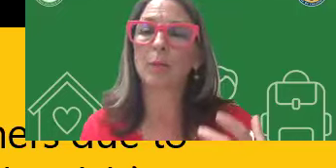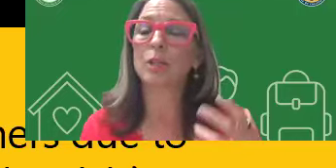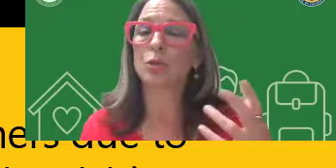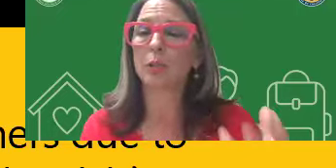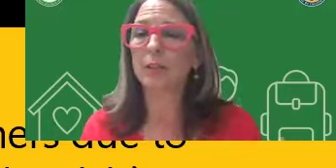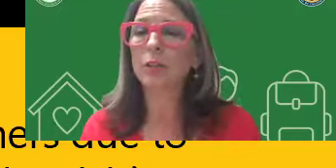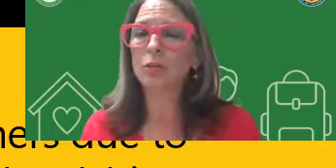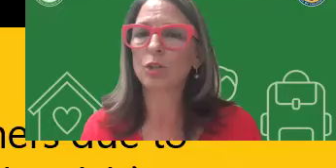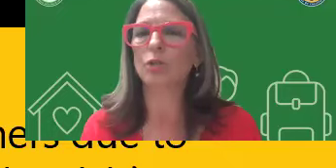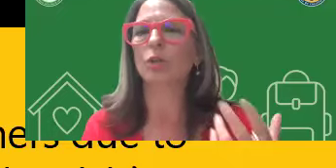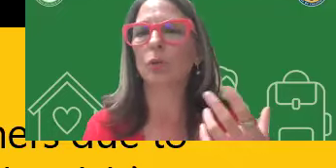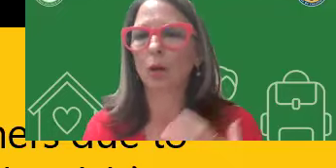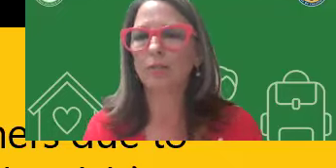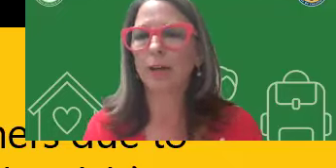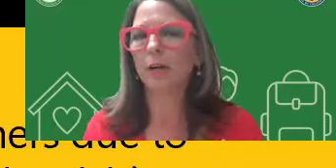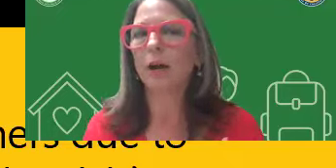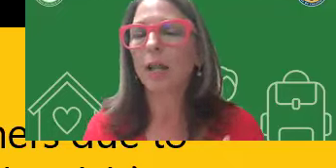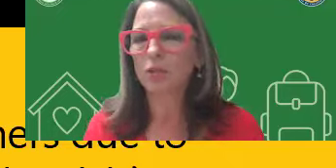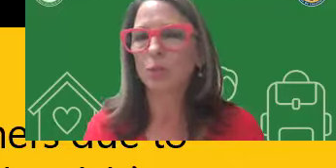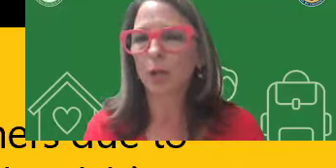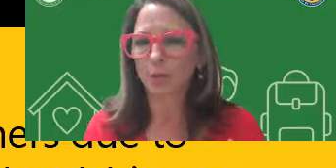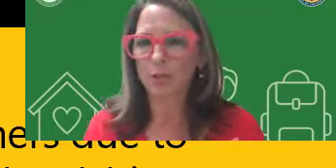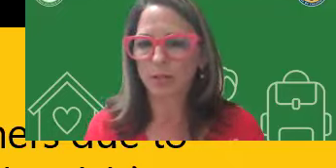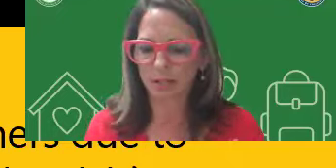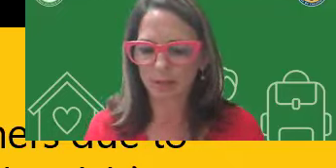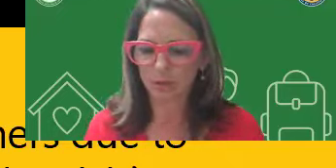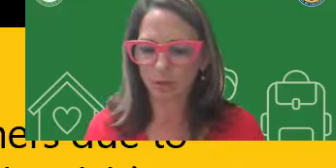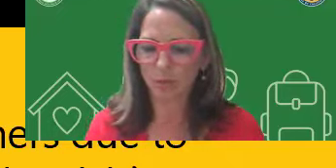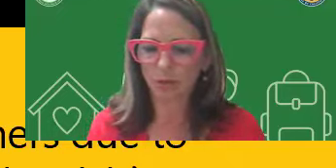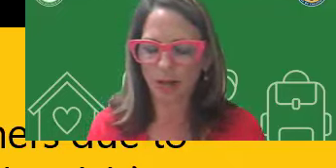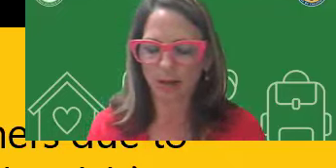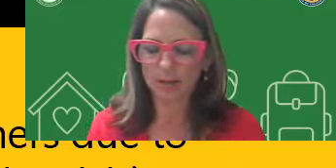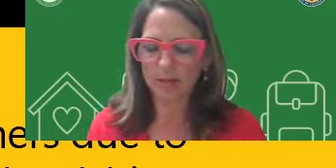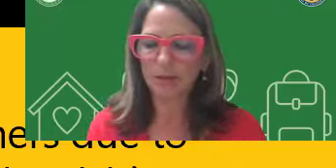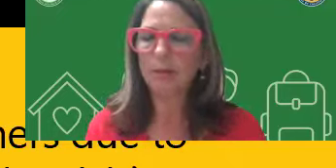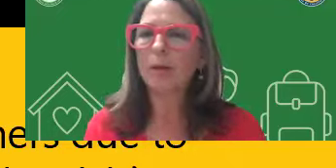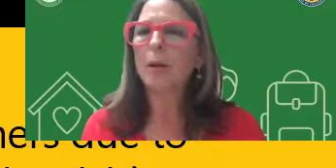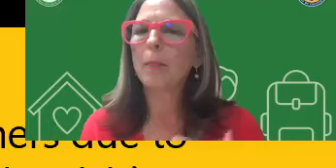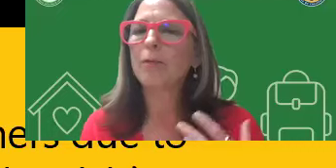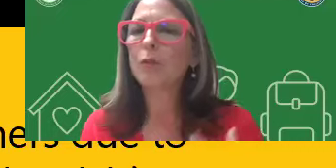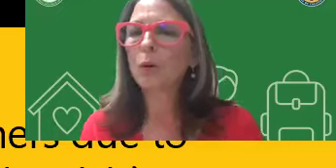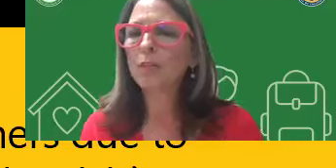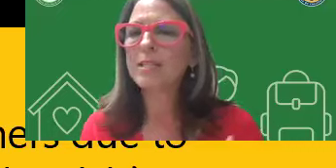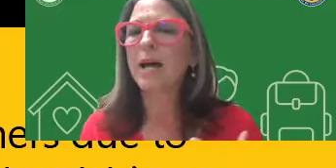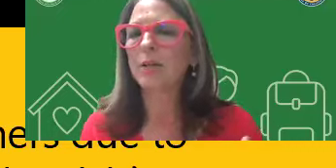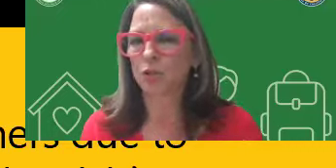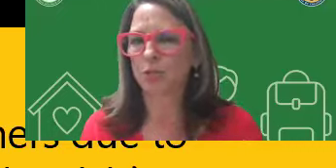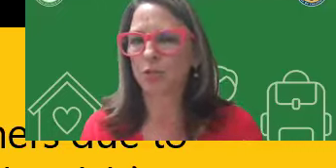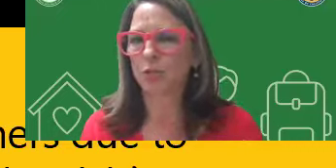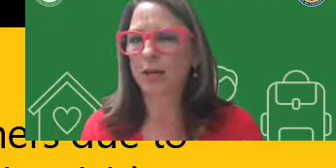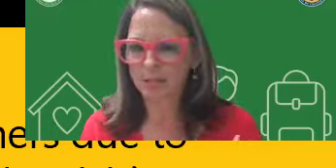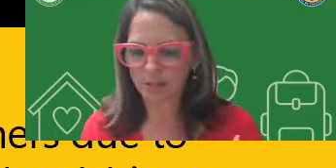children and families who live in your shelter qualify and are eligible under this McKinney-Vento Act. The fourth